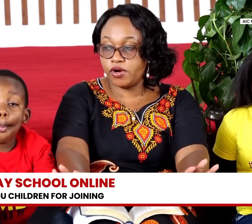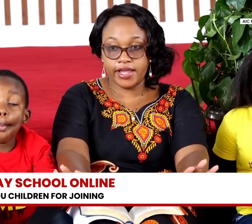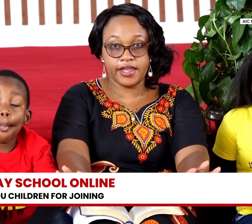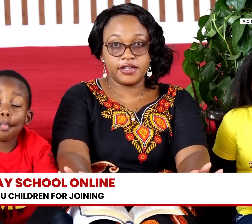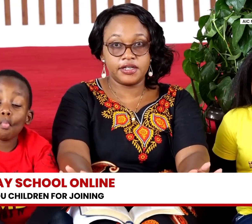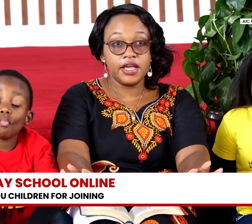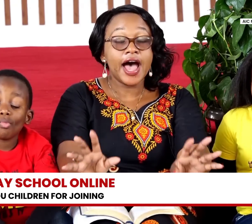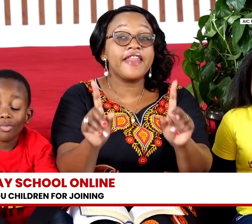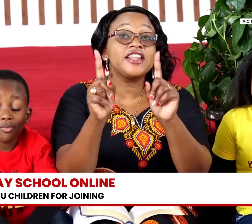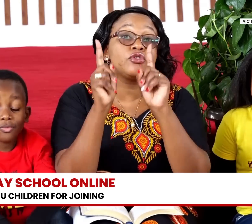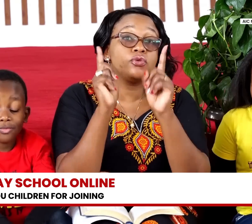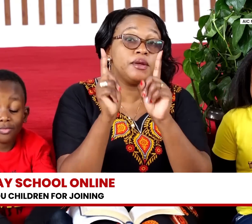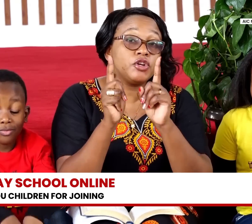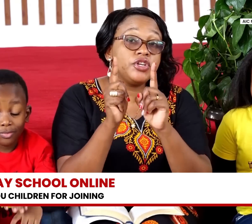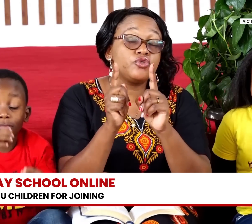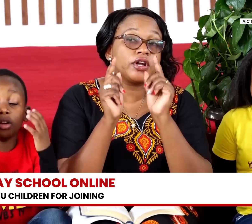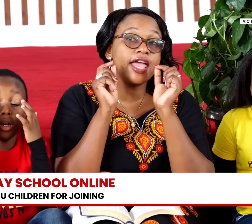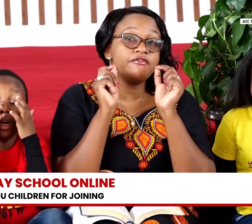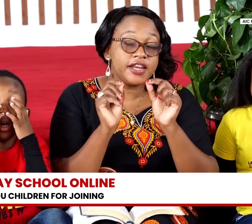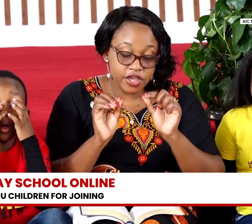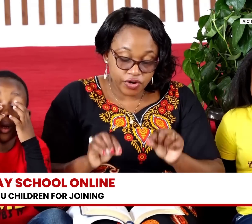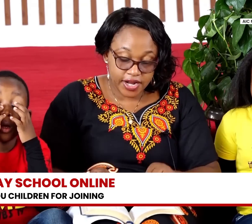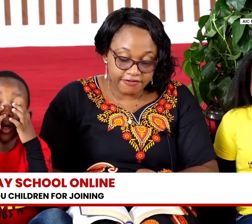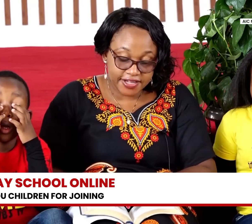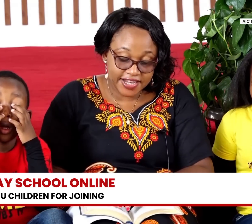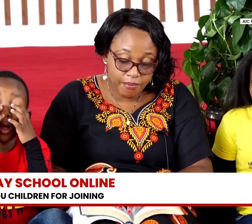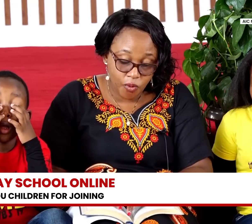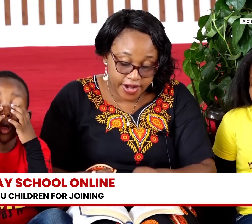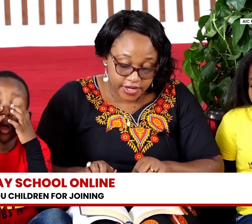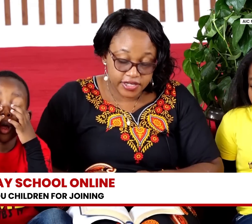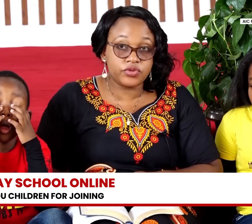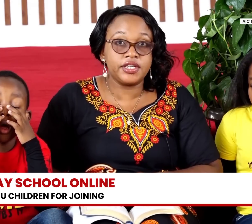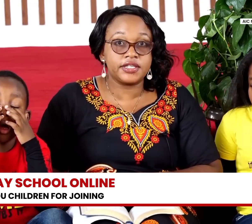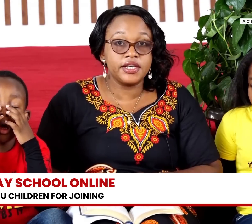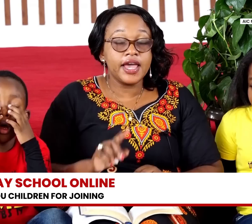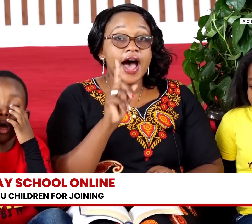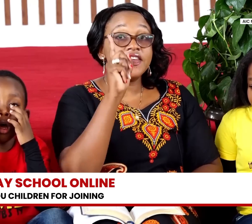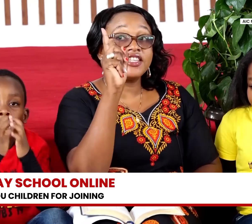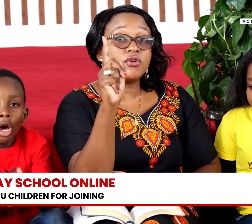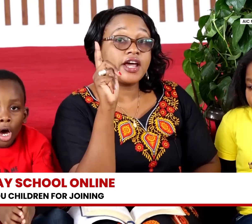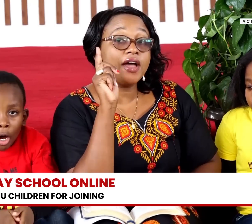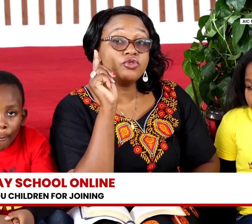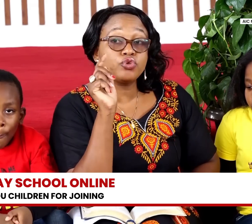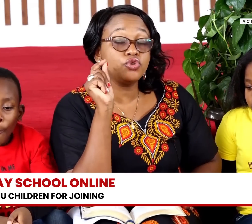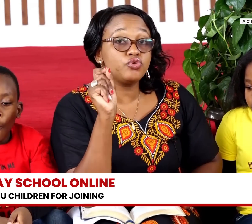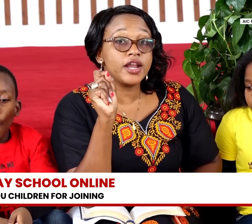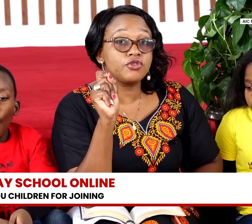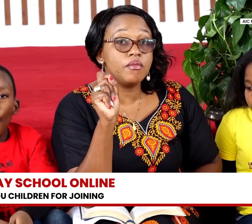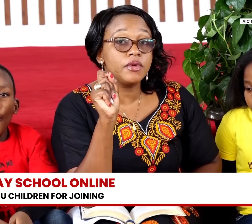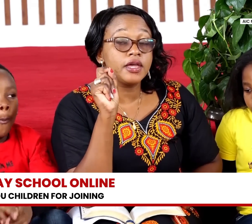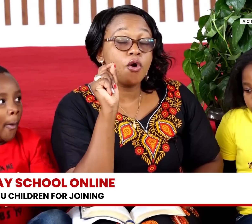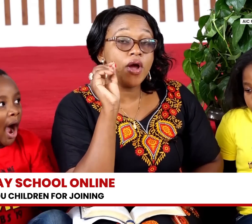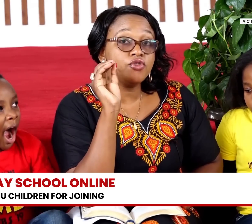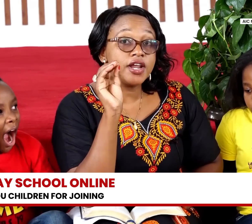with people like that. And that's what we will be doing, children. Every day you read a verse, Psalm 1 to 6. And this is what I want you to do, children at